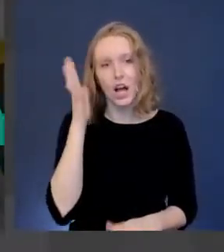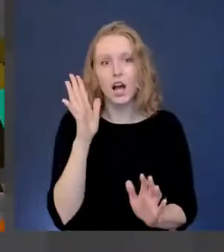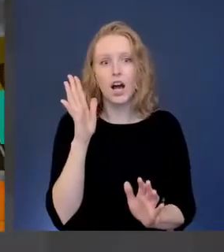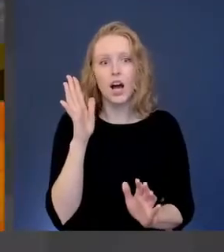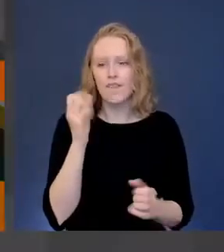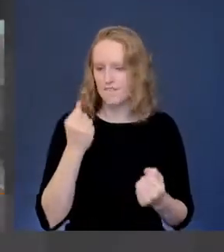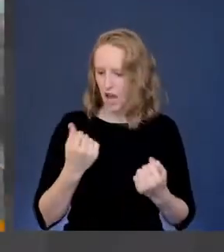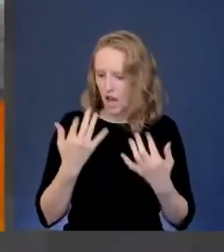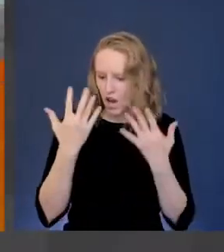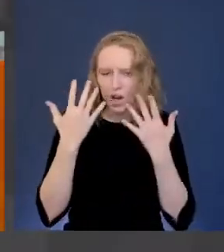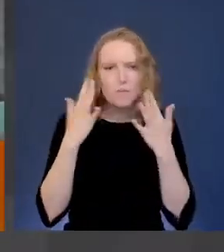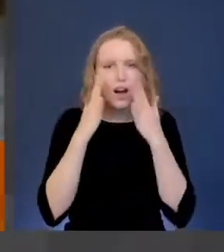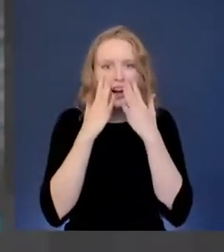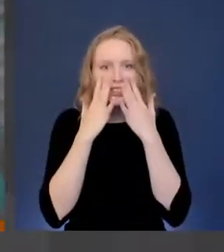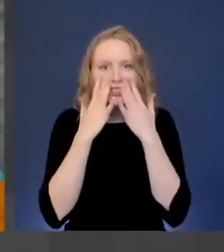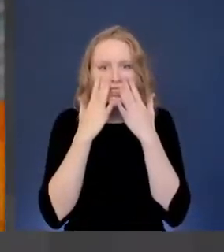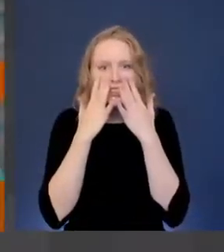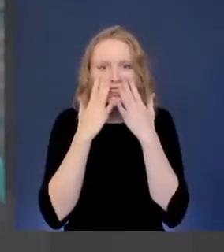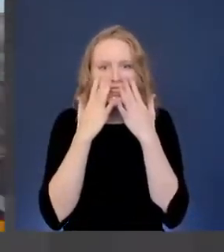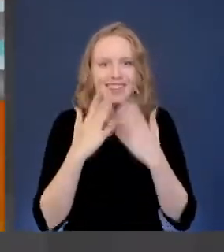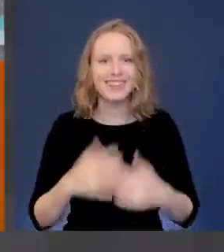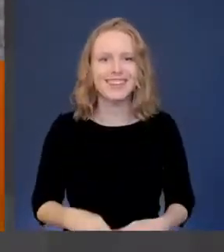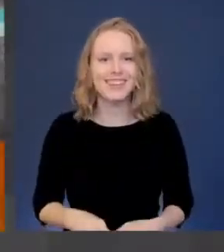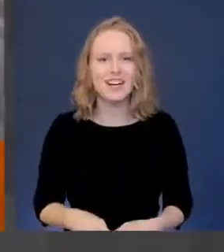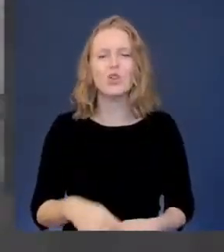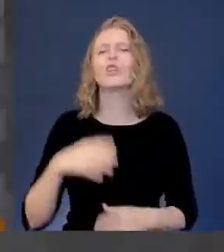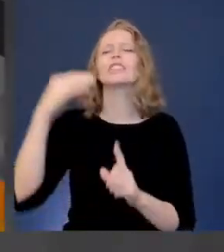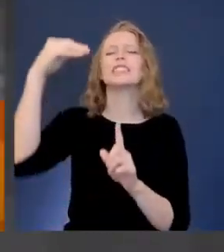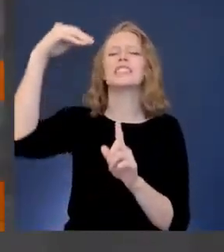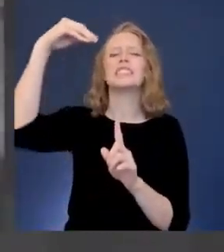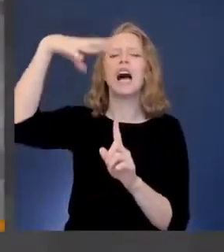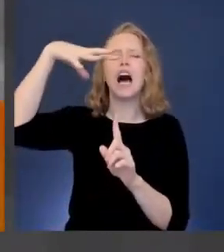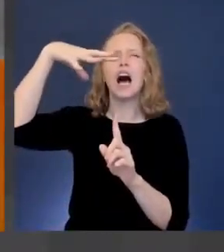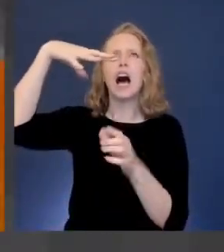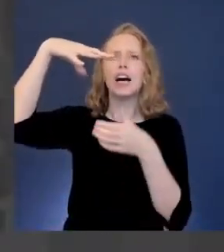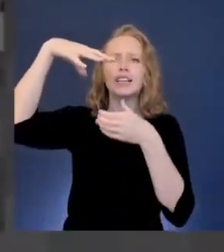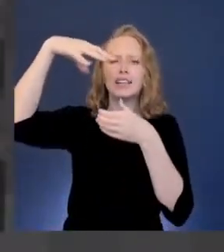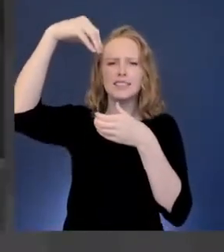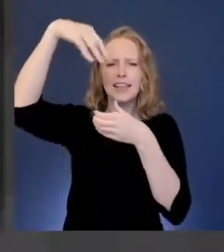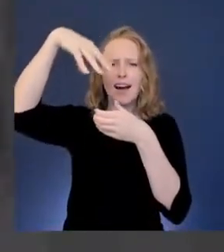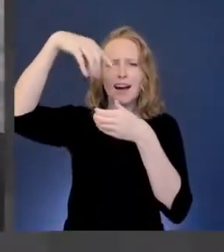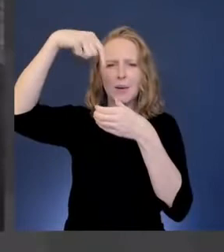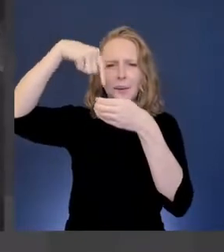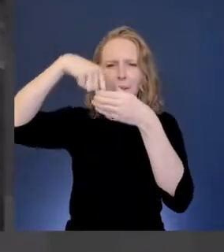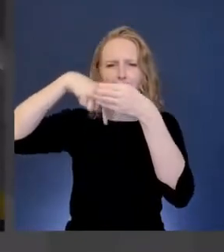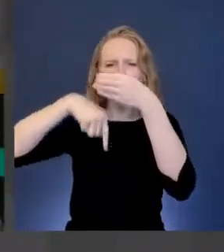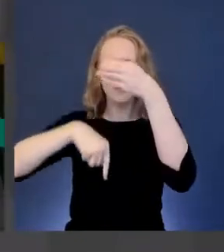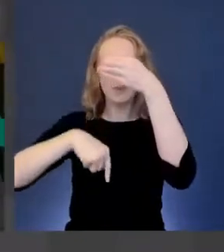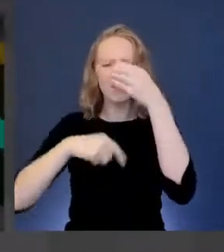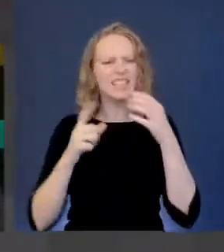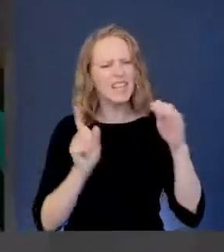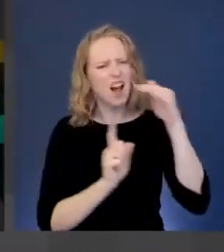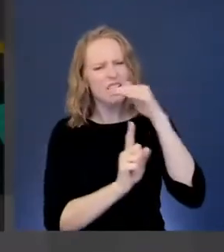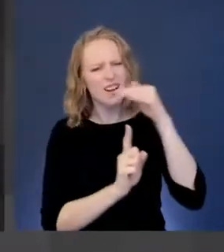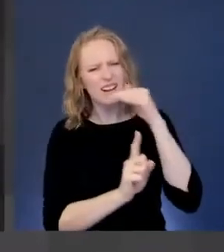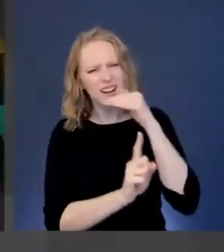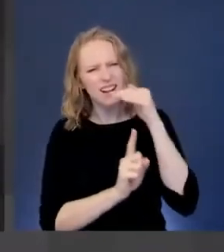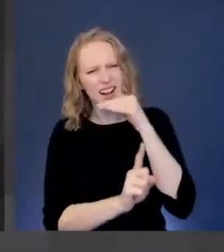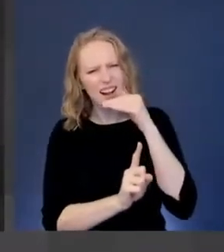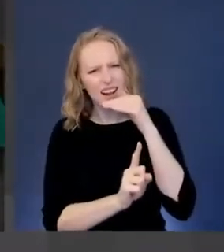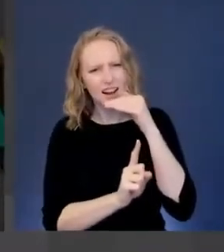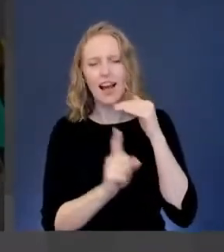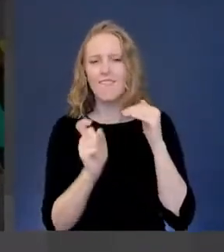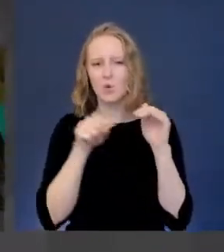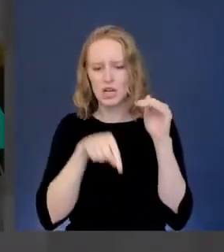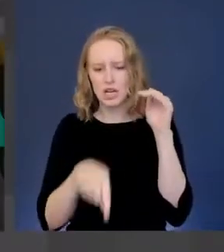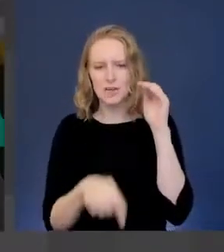I on fire? Oh, sunshine! Yeah, sunshine. You're gonna get out of there! Get out of there! Come on, come on! Oh, I gotta go deeper. Holy